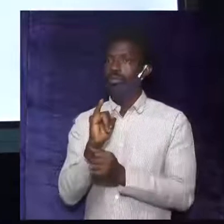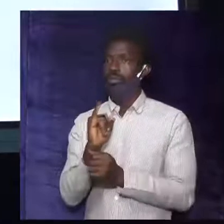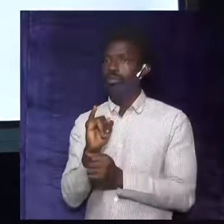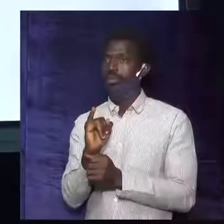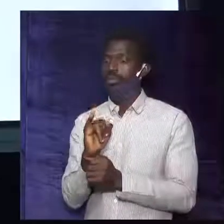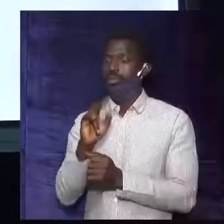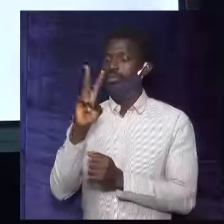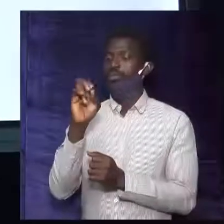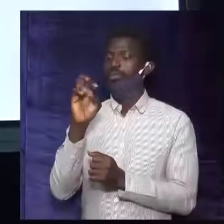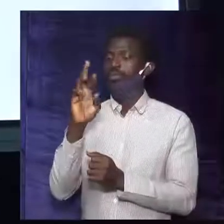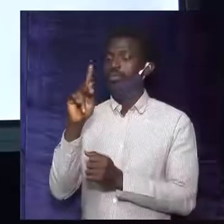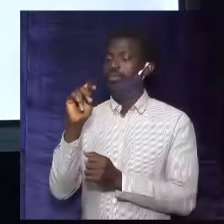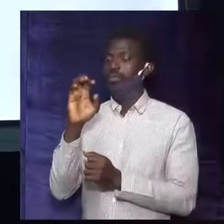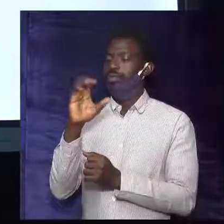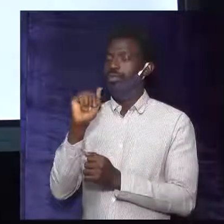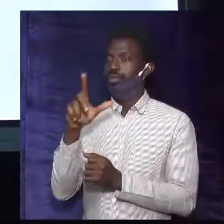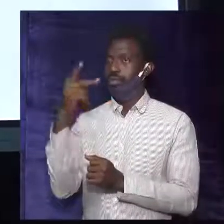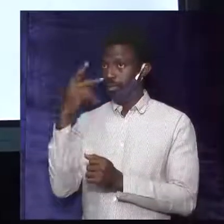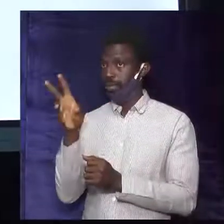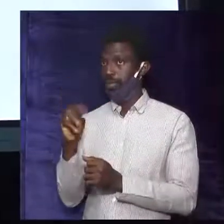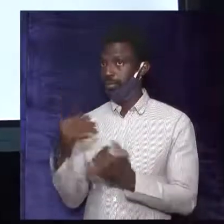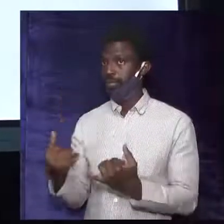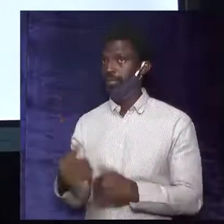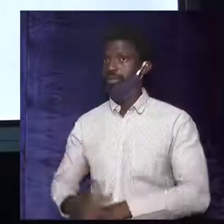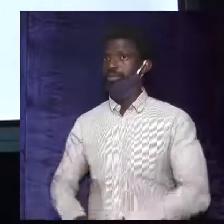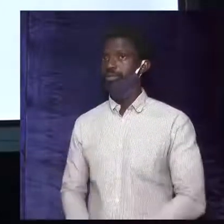lines. Which of them are vertical? You should see them by now.